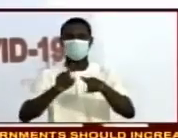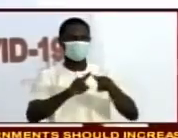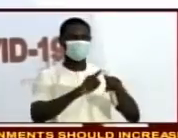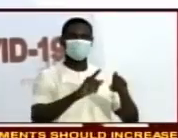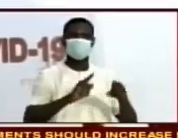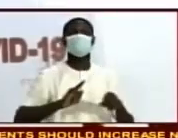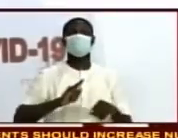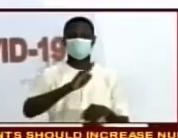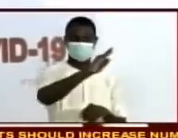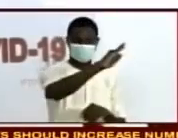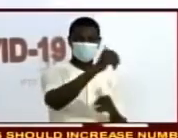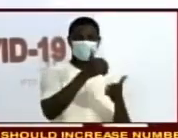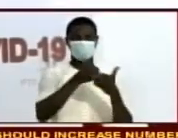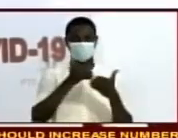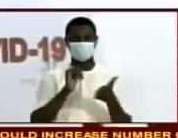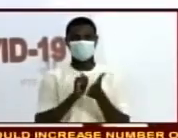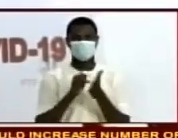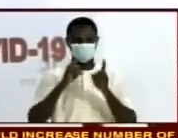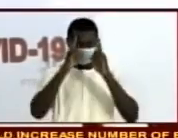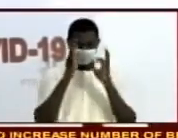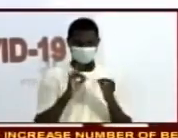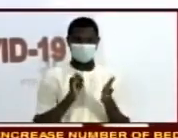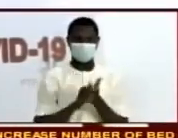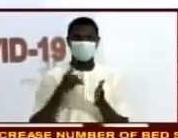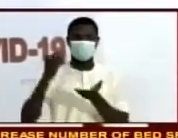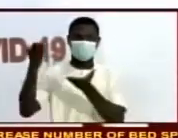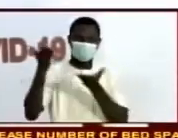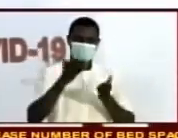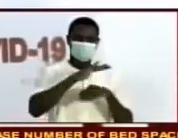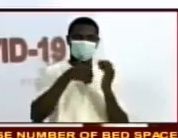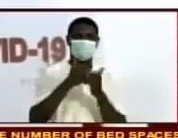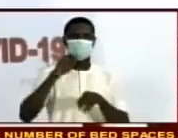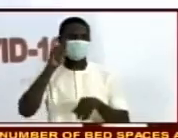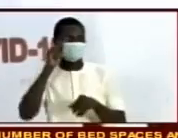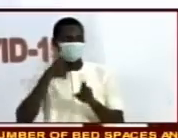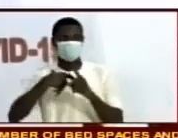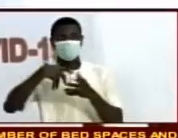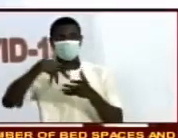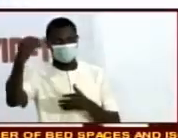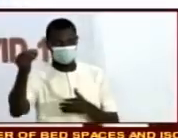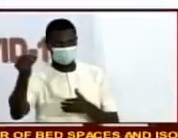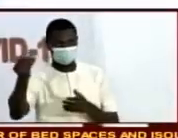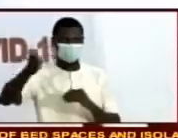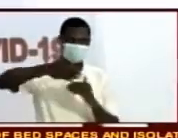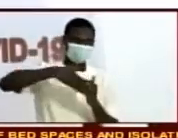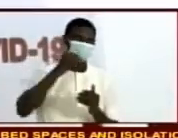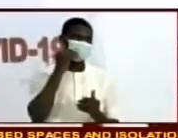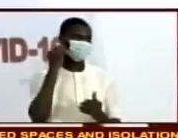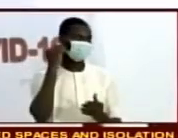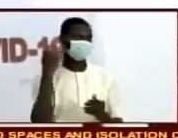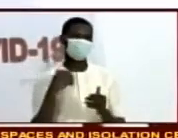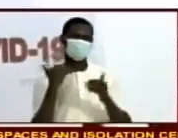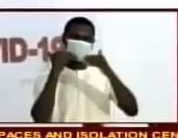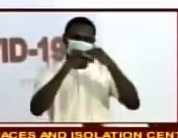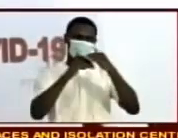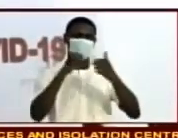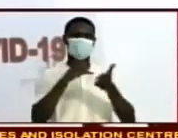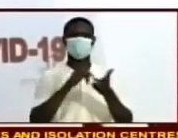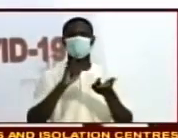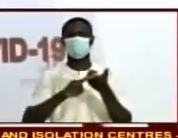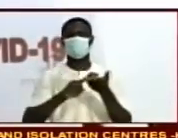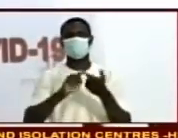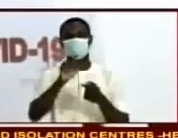and collect our nationals outside, and we restricted it to